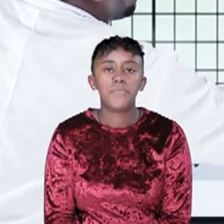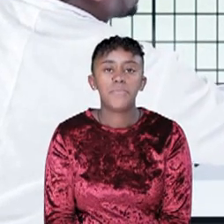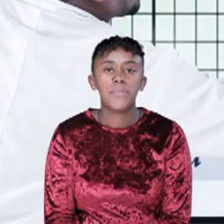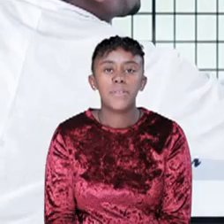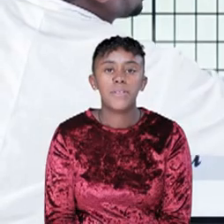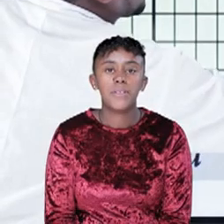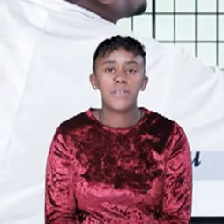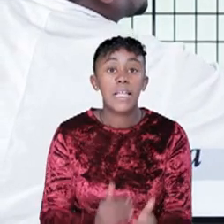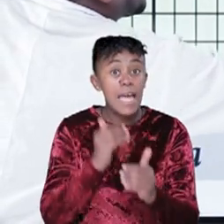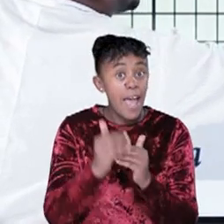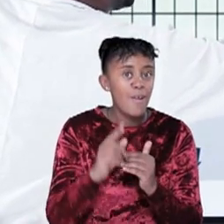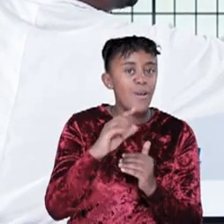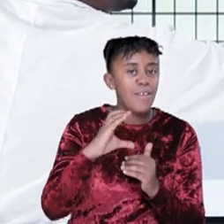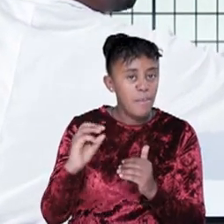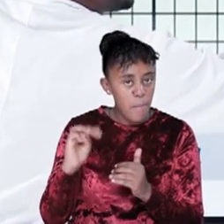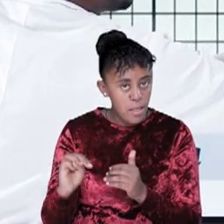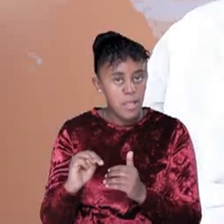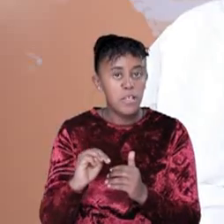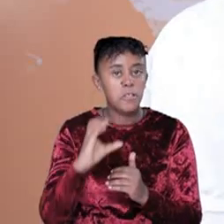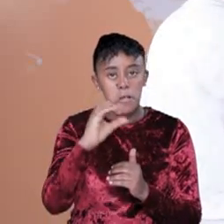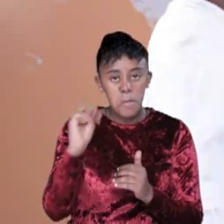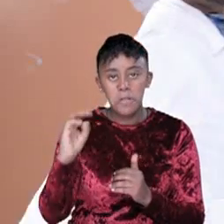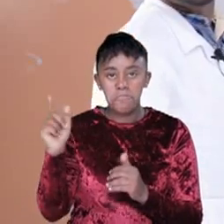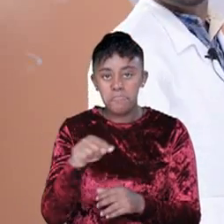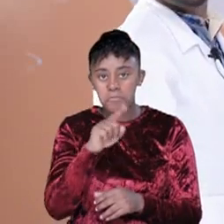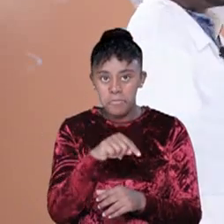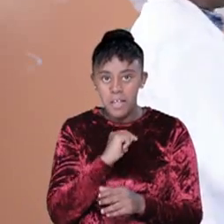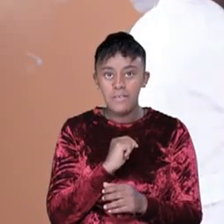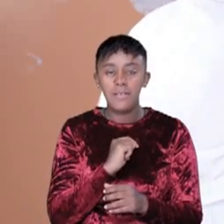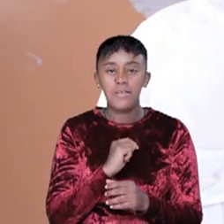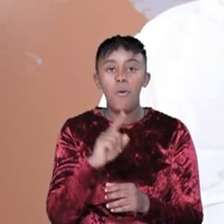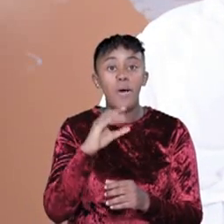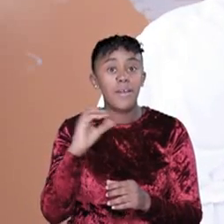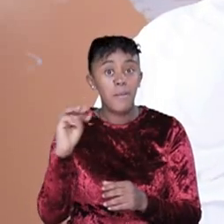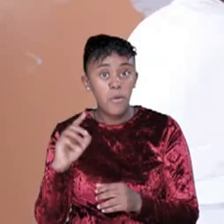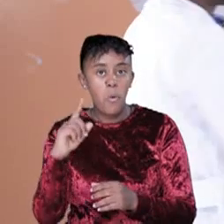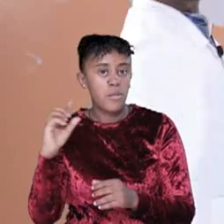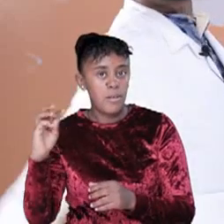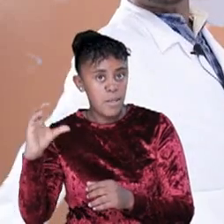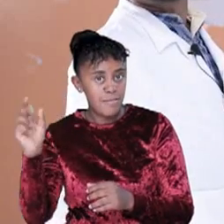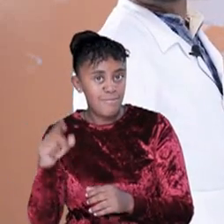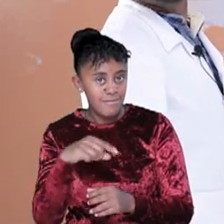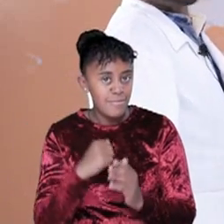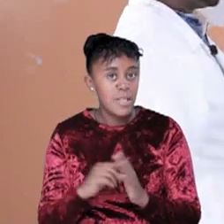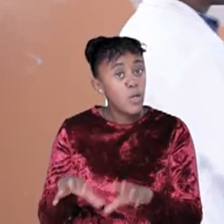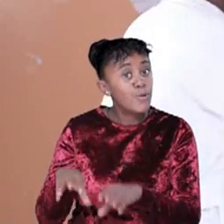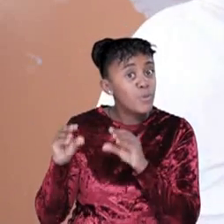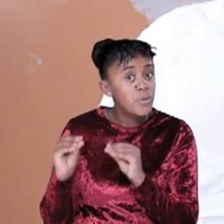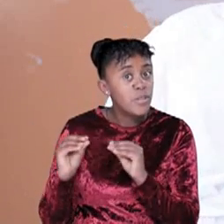Then 1 centimeter. Here centimeters cancelled by centimeters. 1 centimeter cancelled by 1